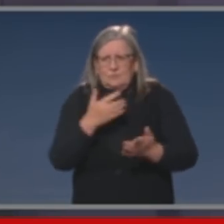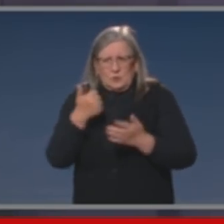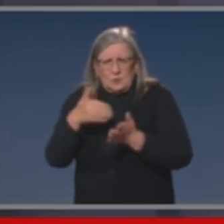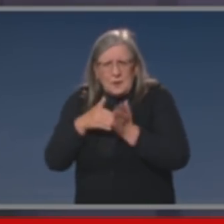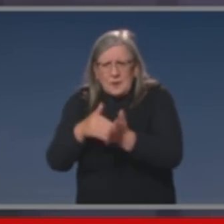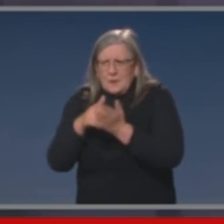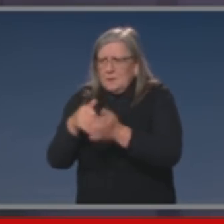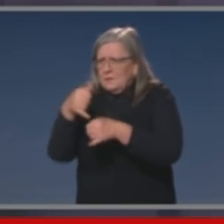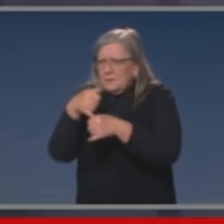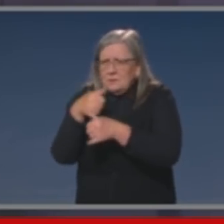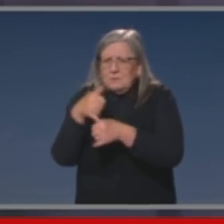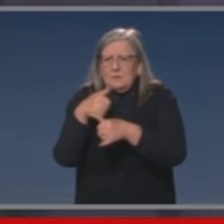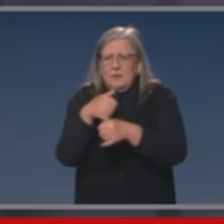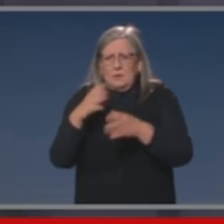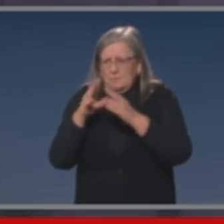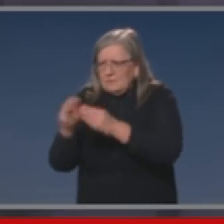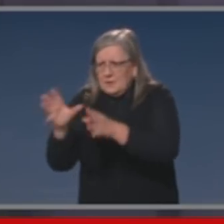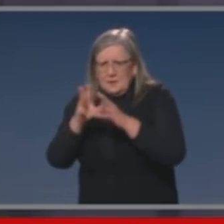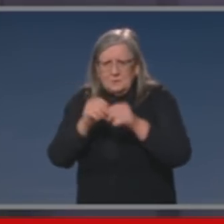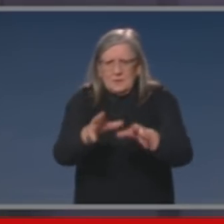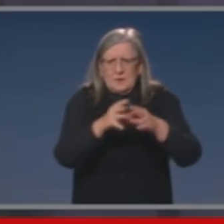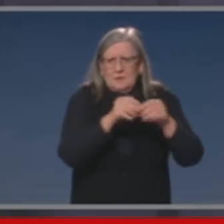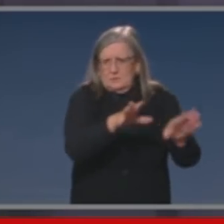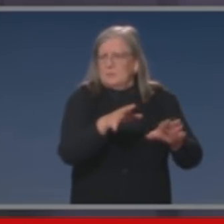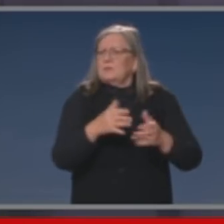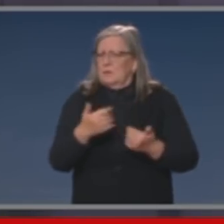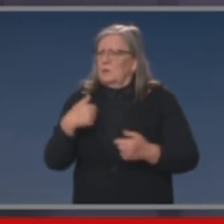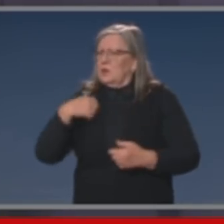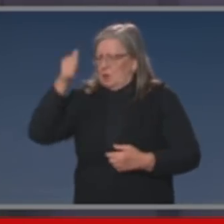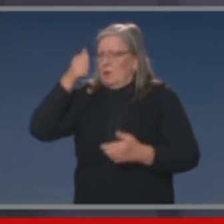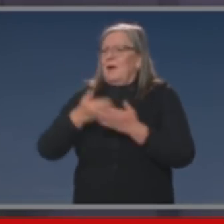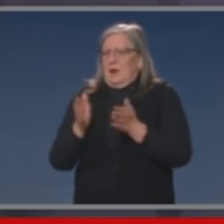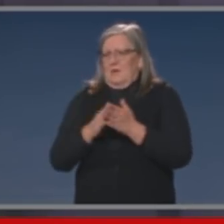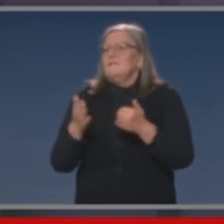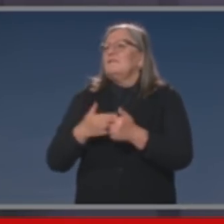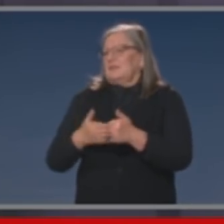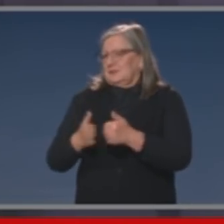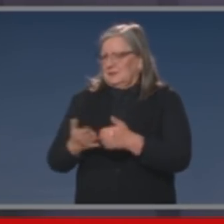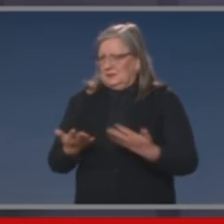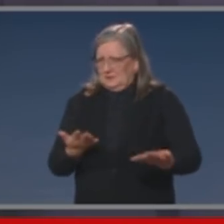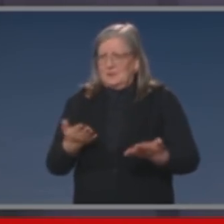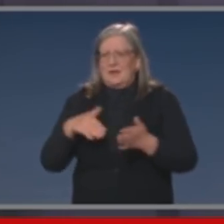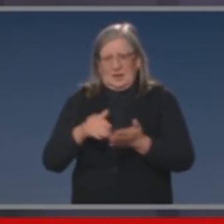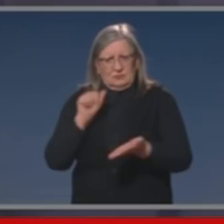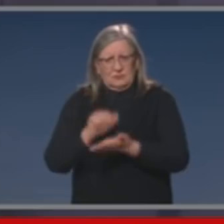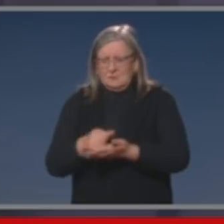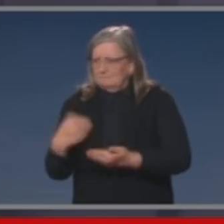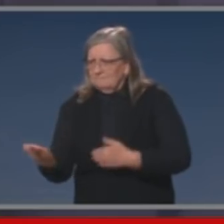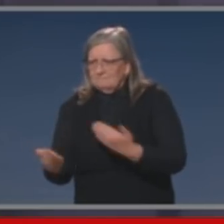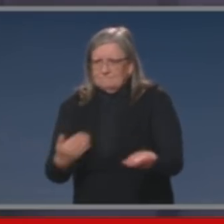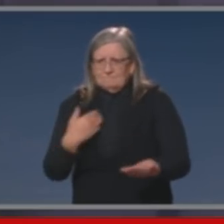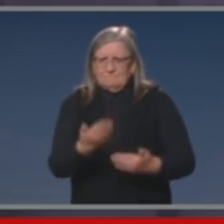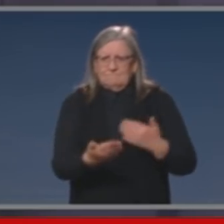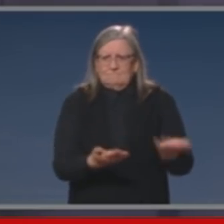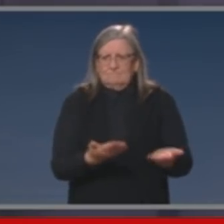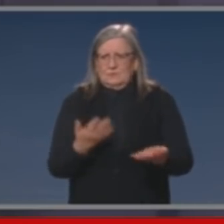and understanding in the clinical community about the correct treatment which is being given properly, and our results really